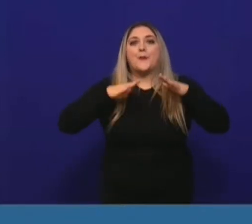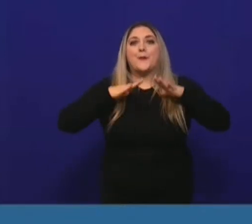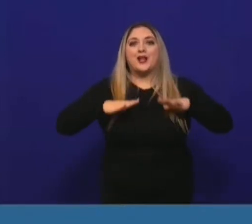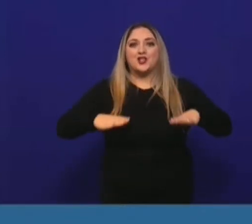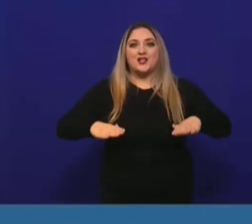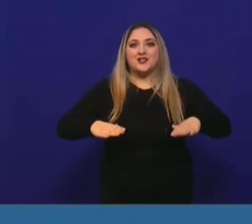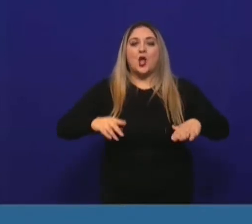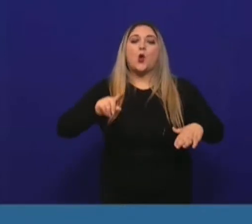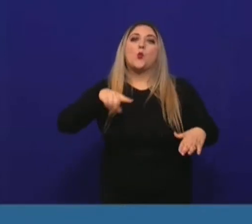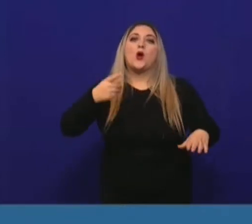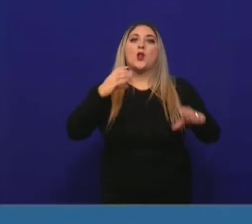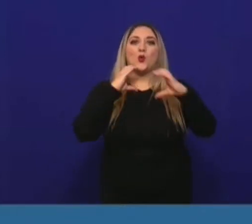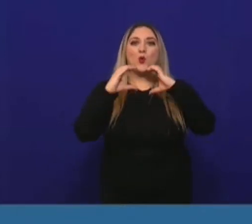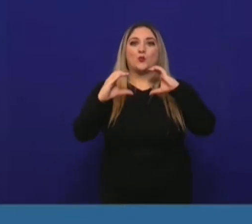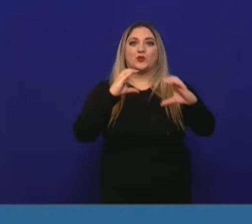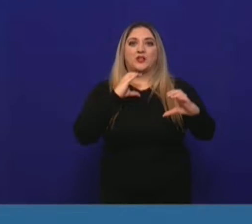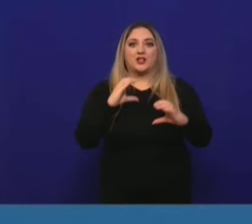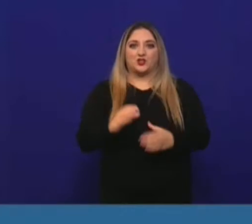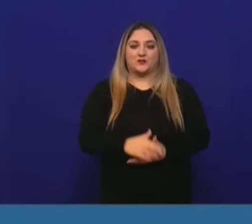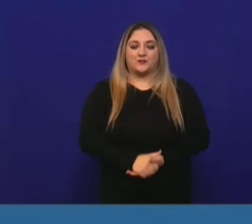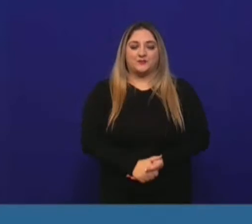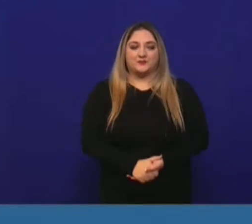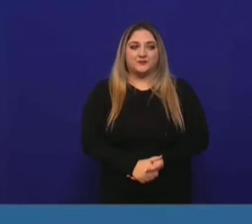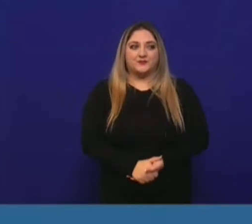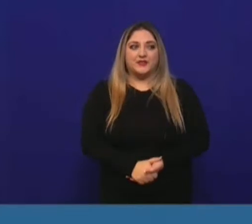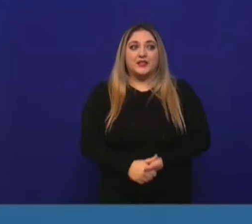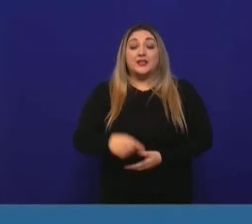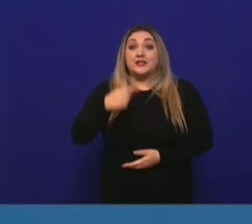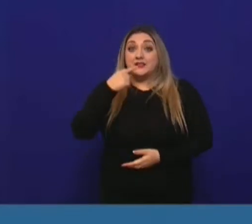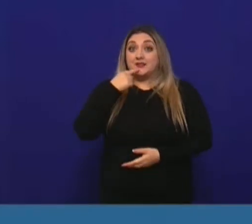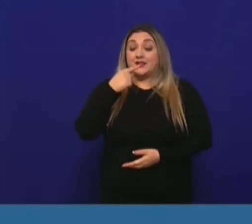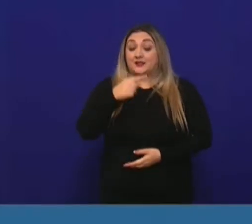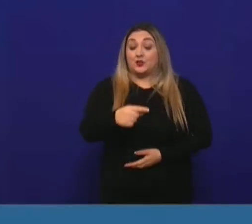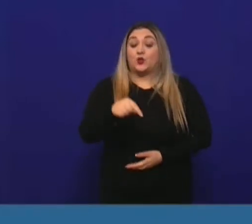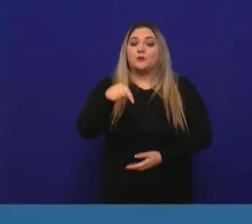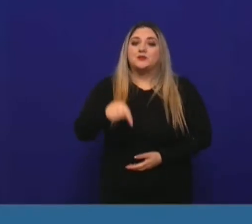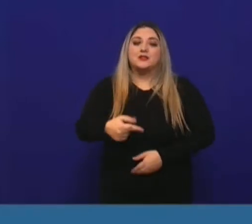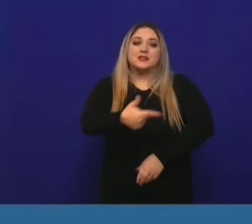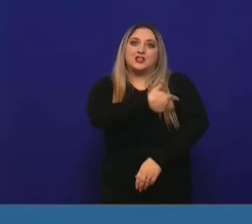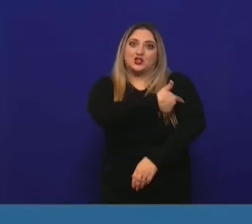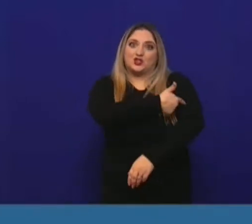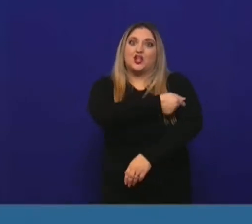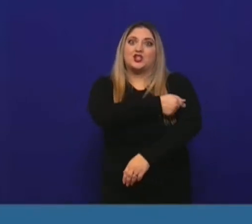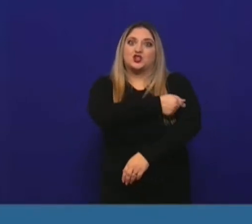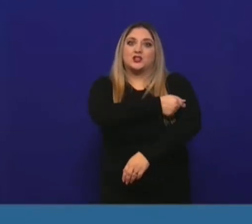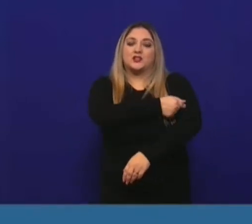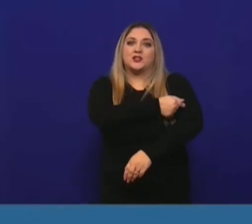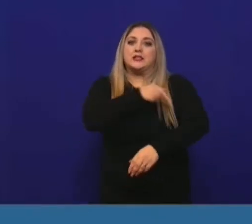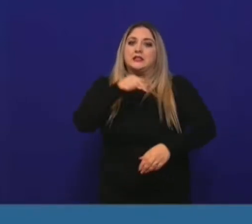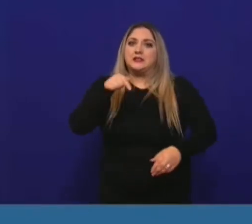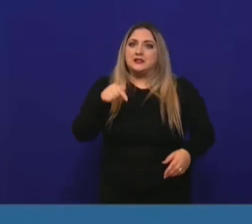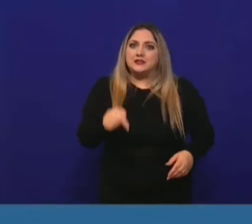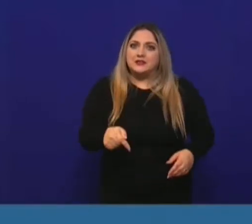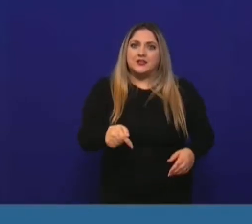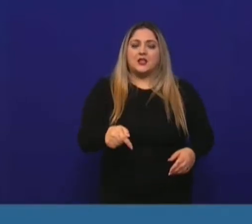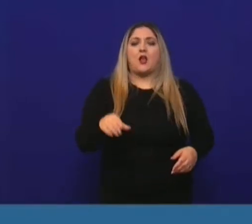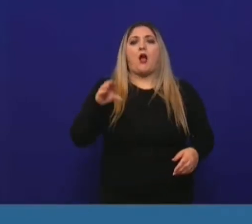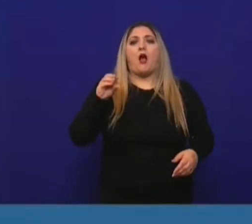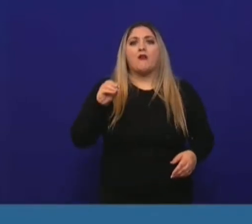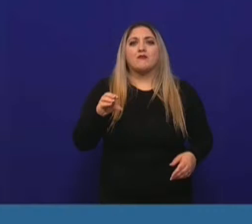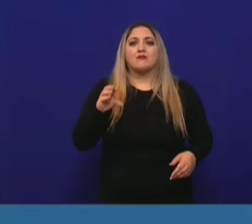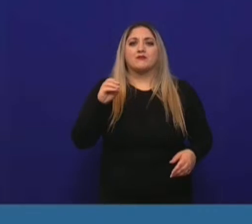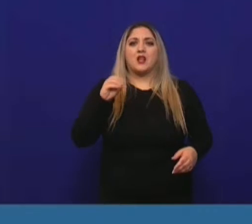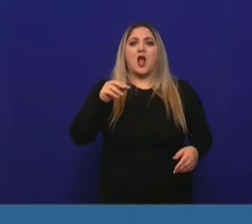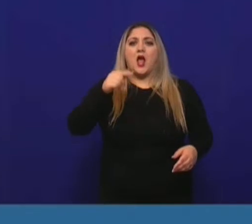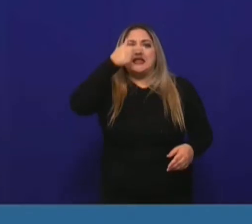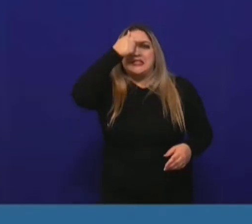nikkomunikaw magħkom. L-appell huwa importanti ħafna li din hija tilqima li għaddiet mill